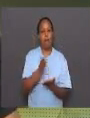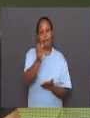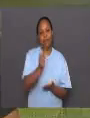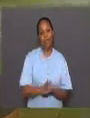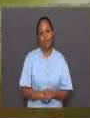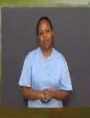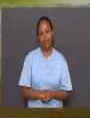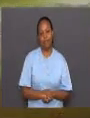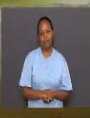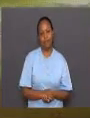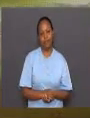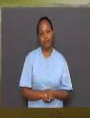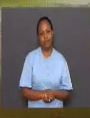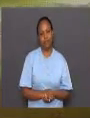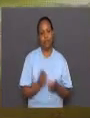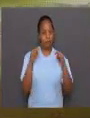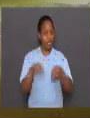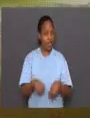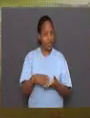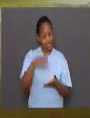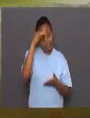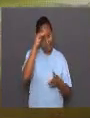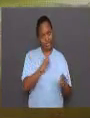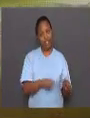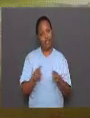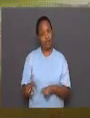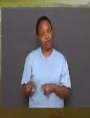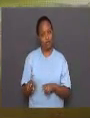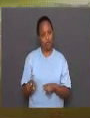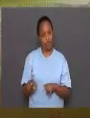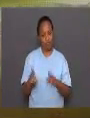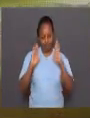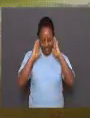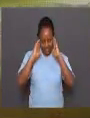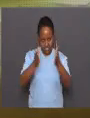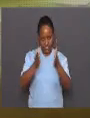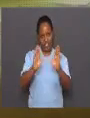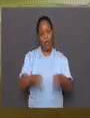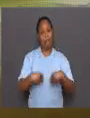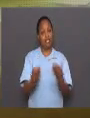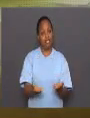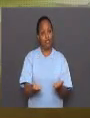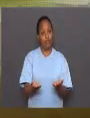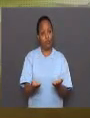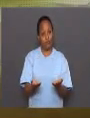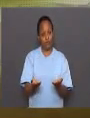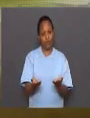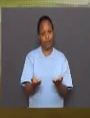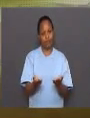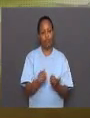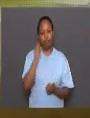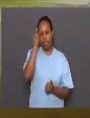rights. In this lesson, we will turn our attention away